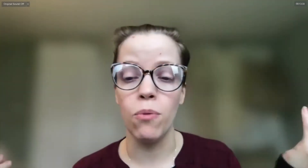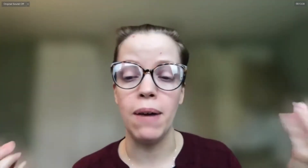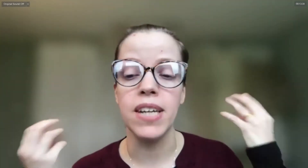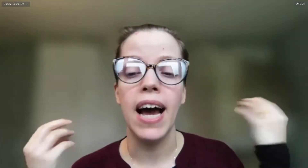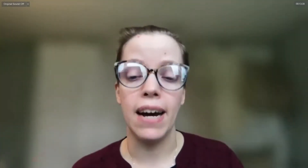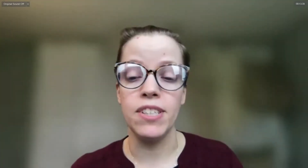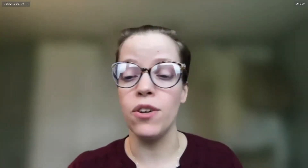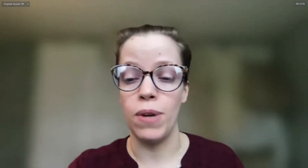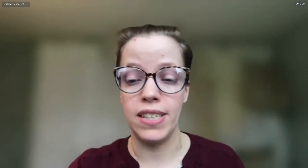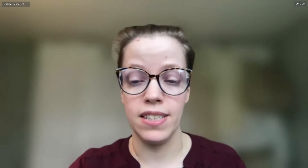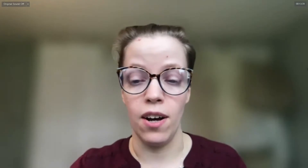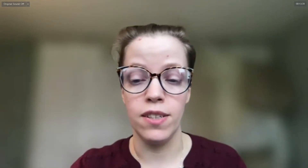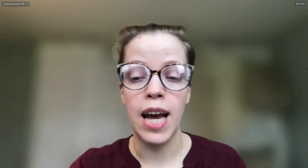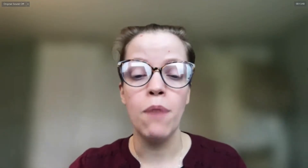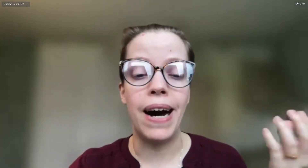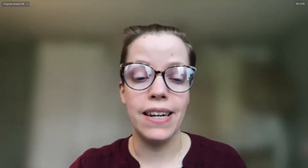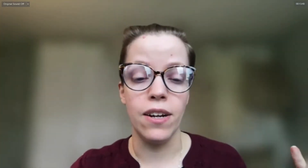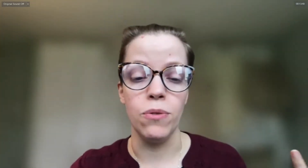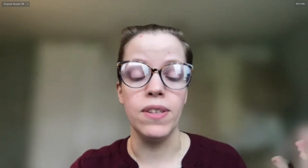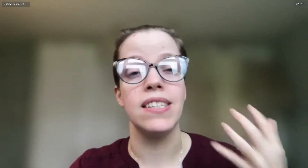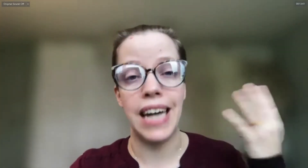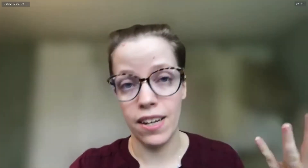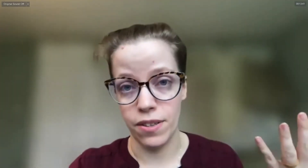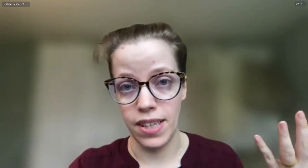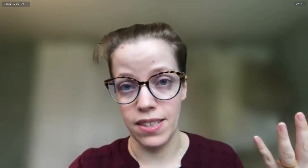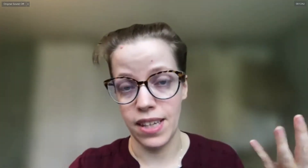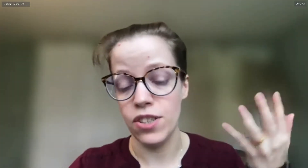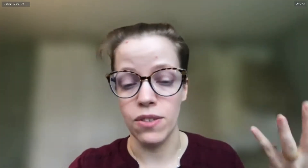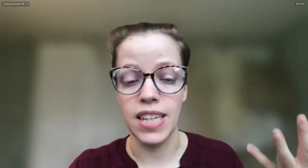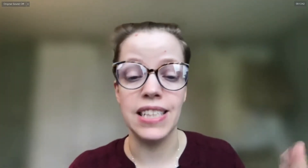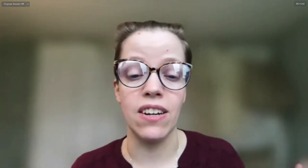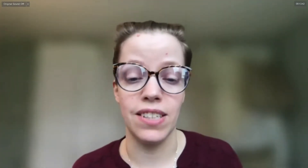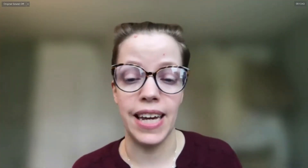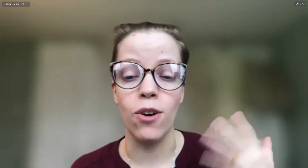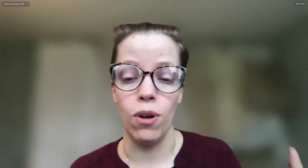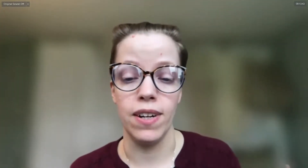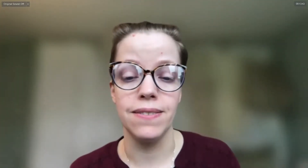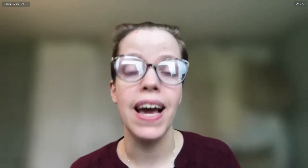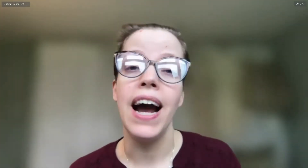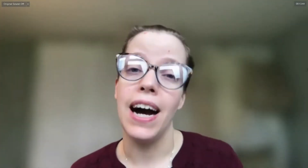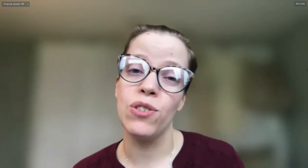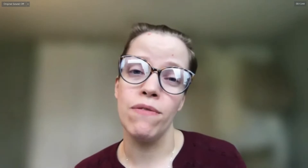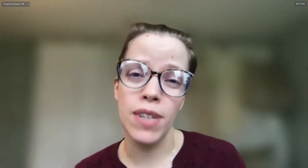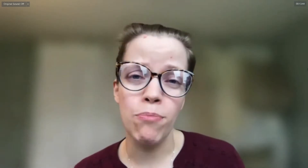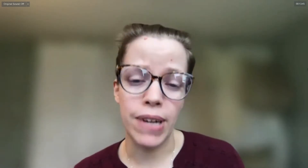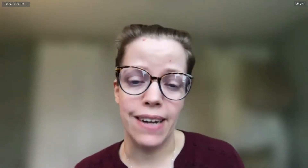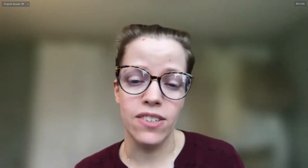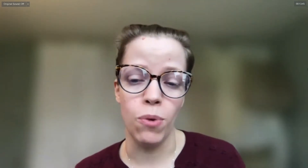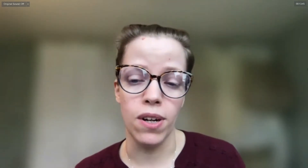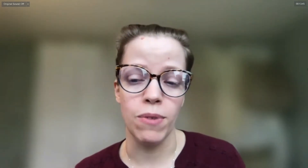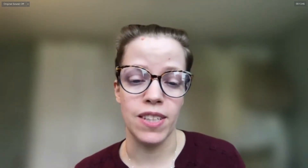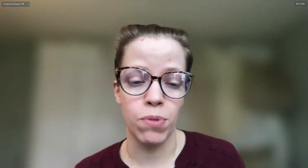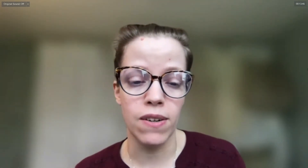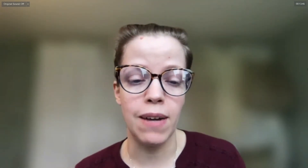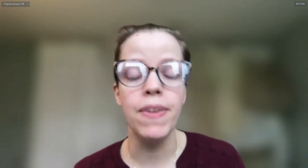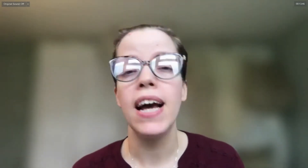and overwhelmed, and we don't know where to start. But I know that to tackle these issues, it's going to take all of us. And so I'm really proud to be